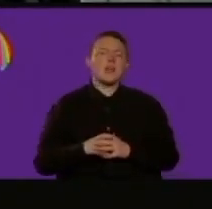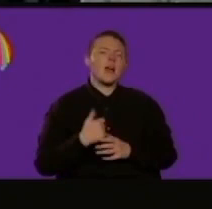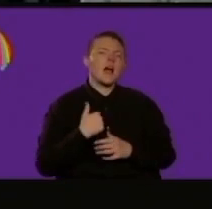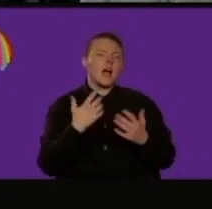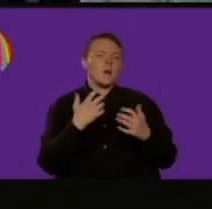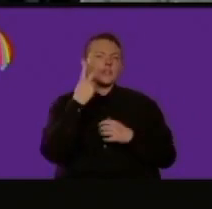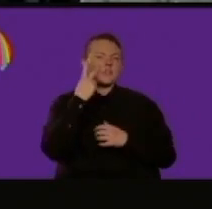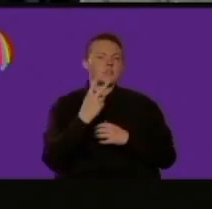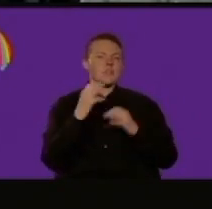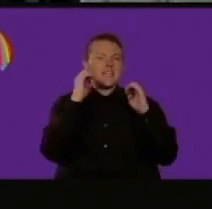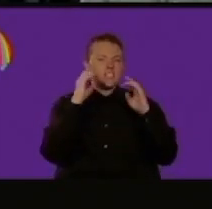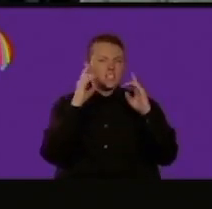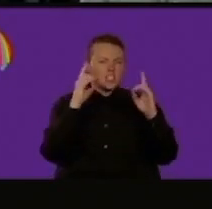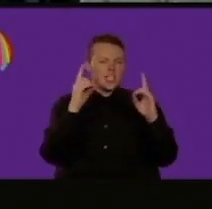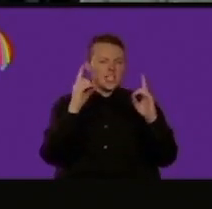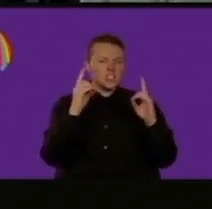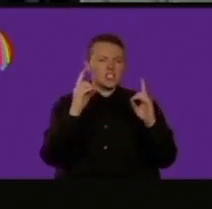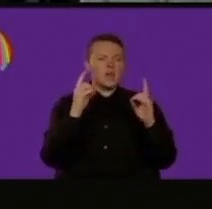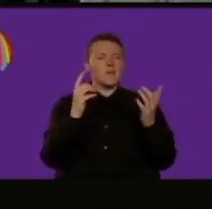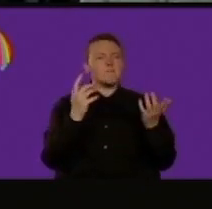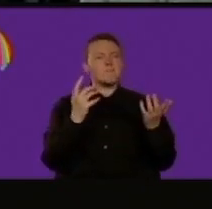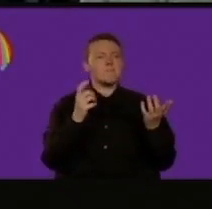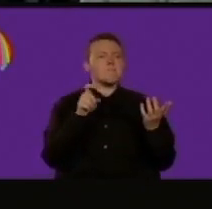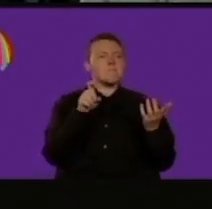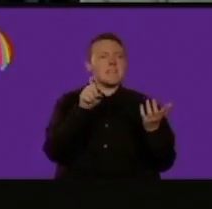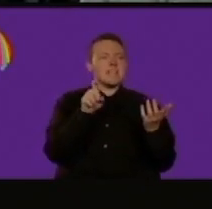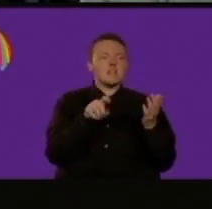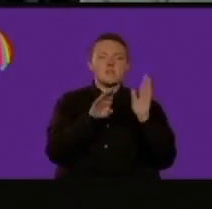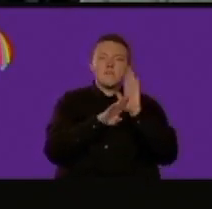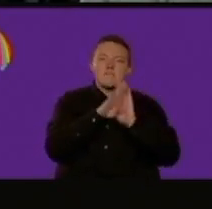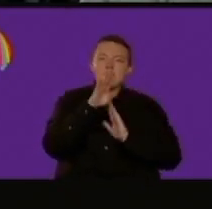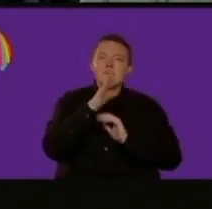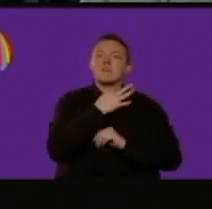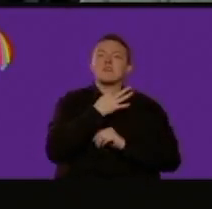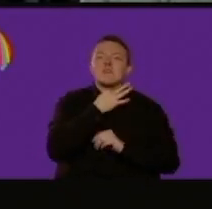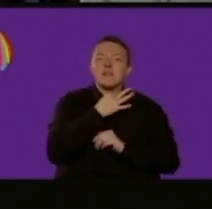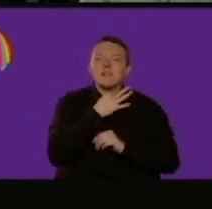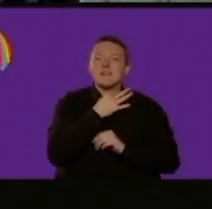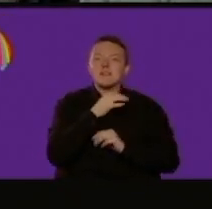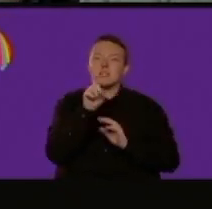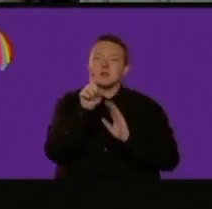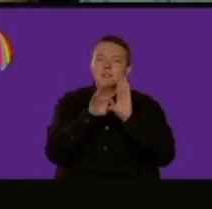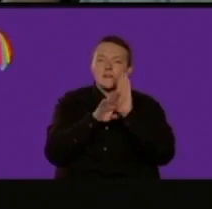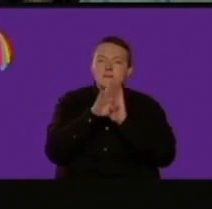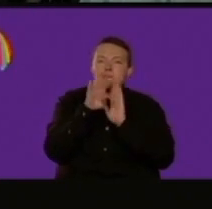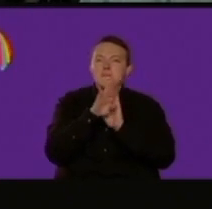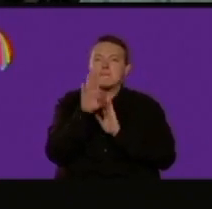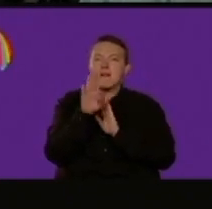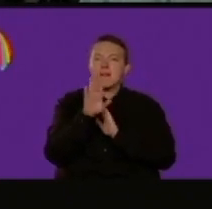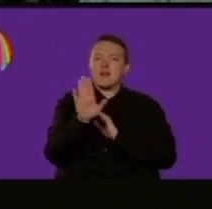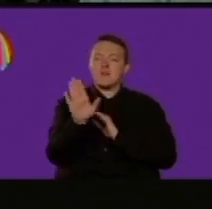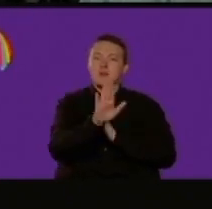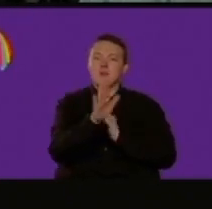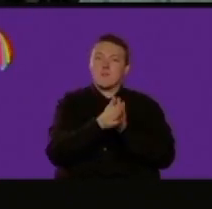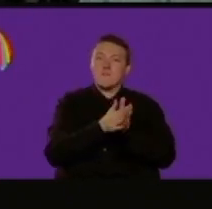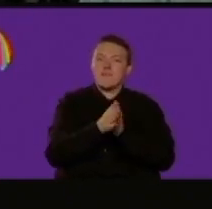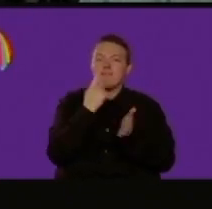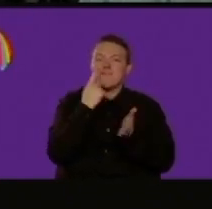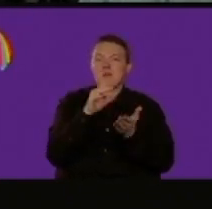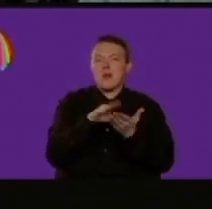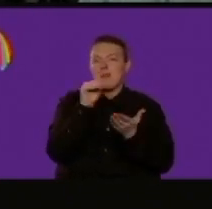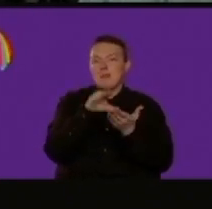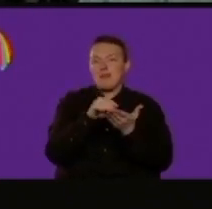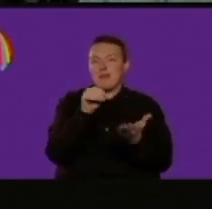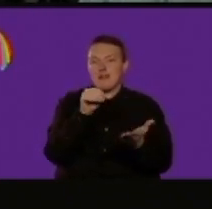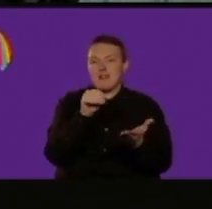we are making the change that we want to see. And with just 1 minute left, I want this session